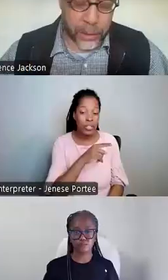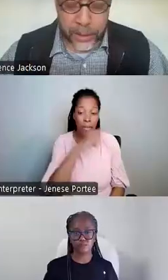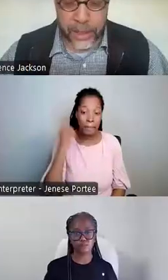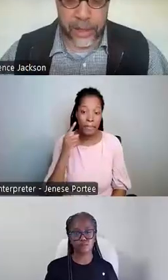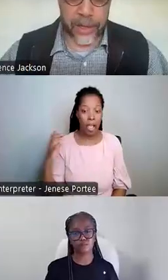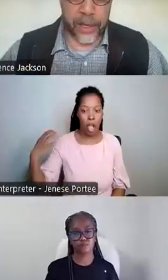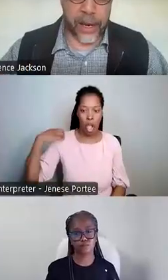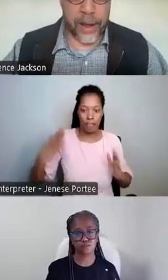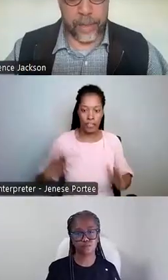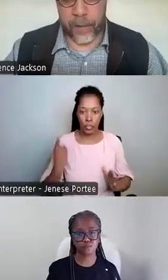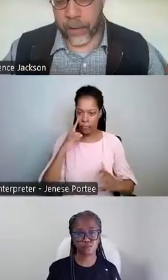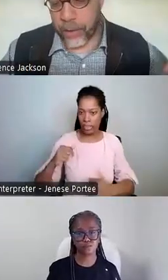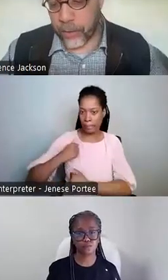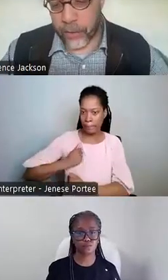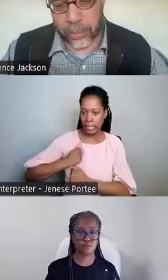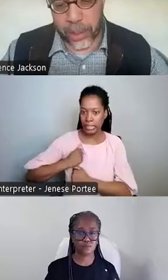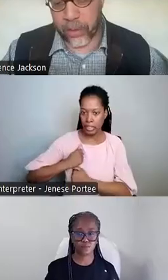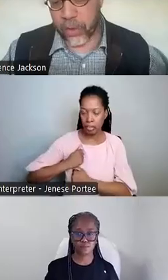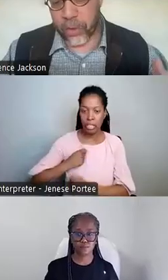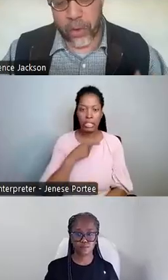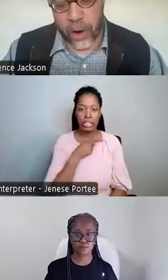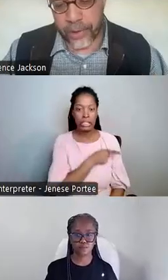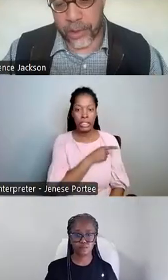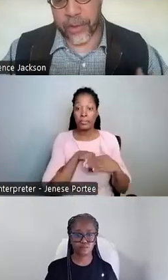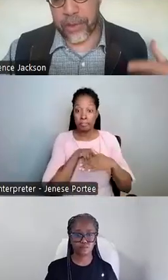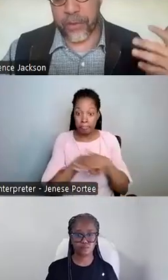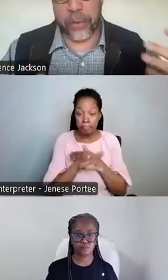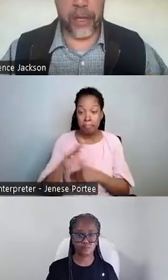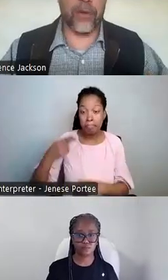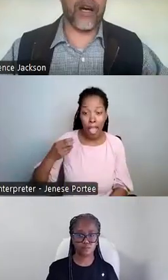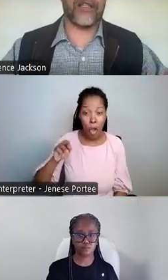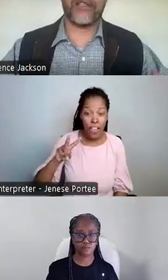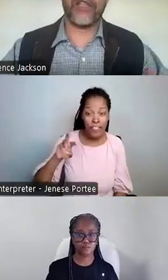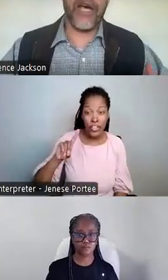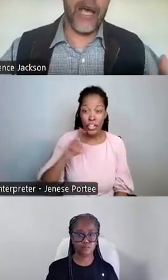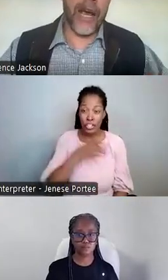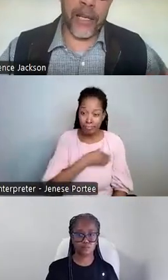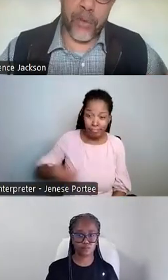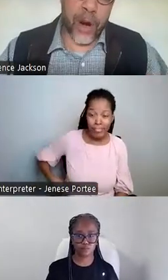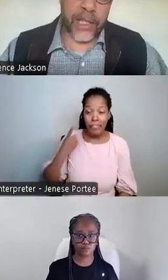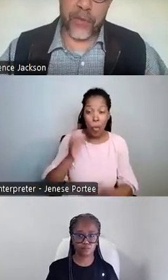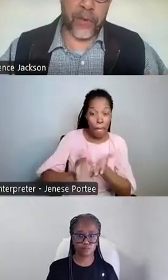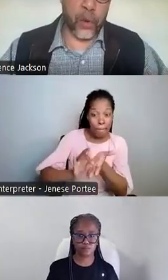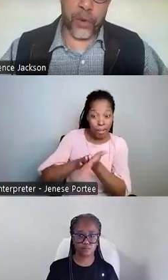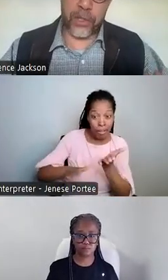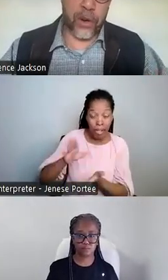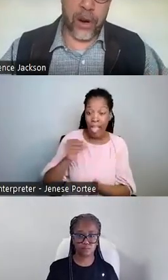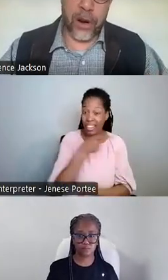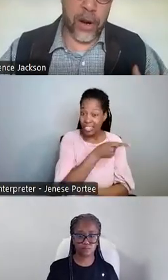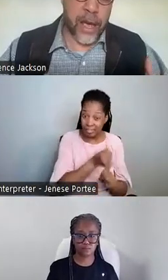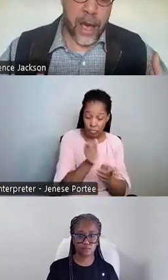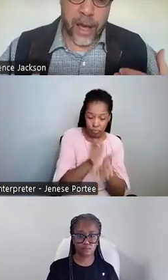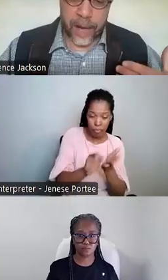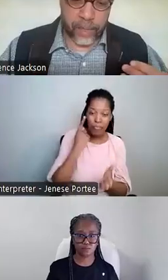the military. He's admitted to Harvard University for medical college, and he writes for the North